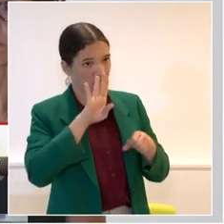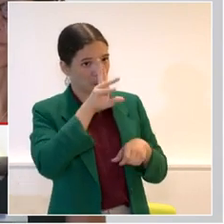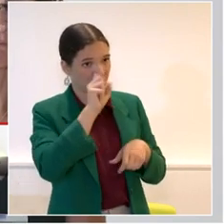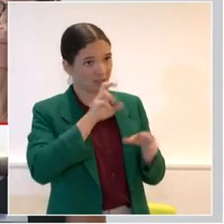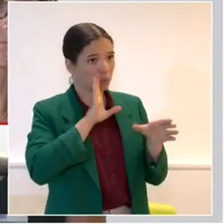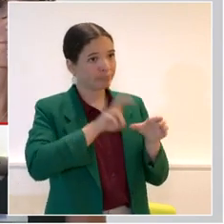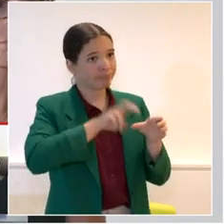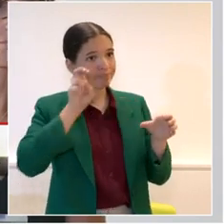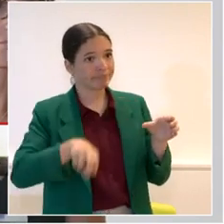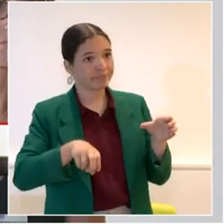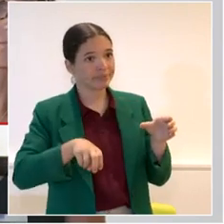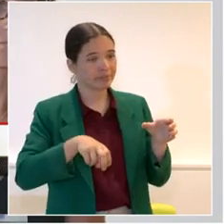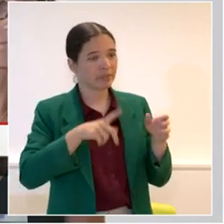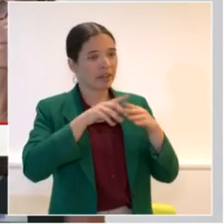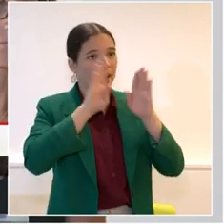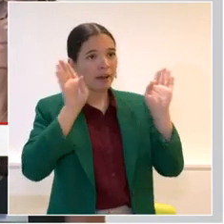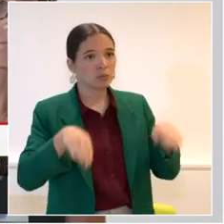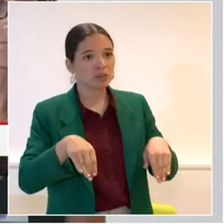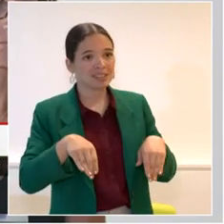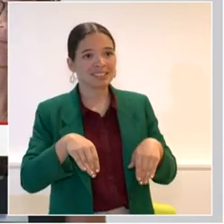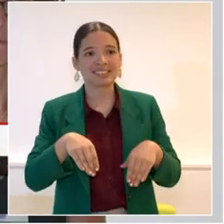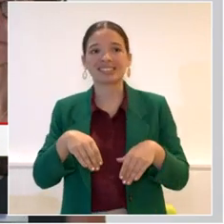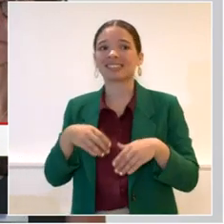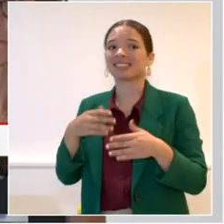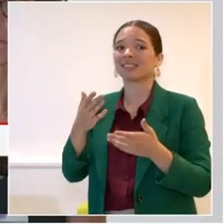Unfortunately, my neighbors have endured